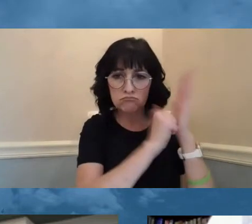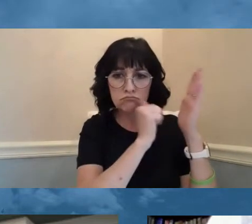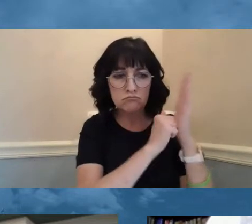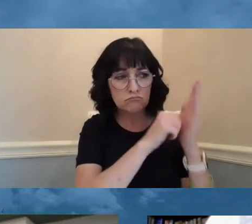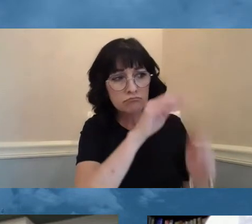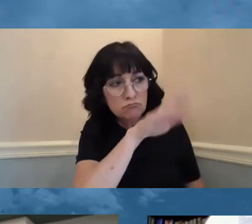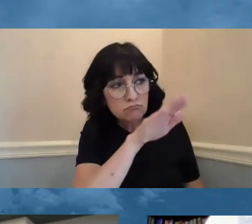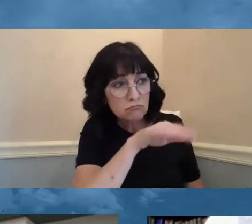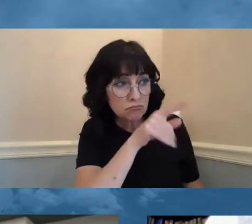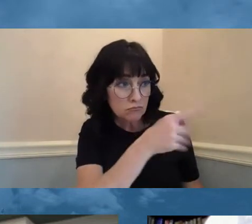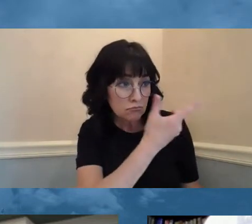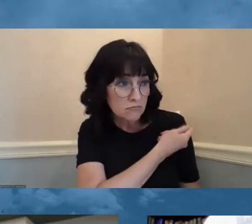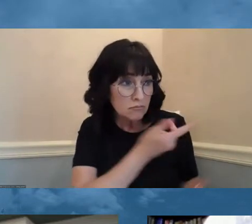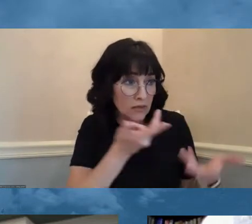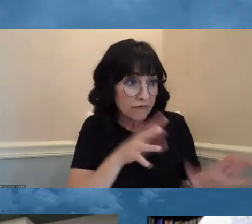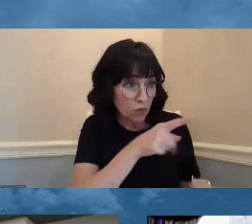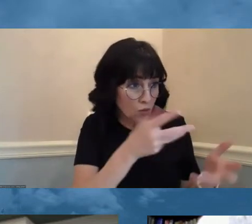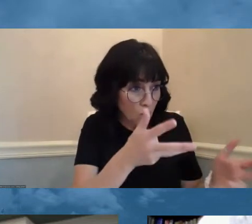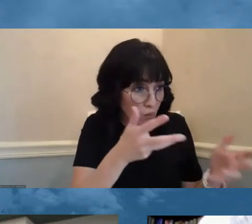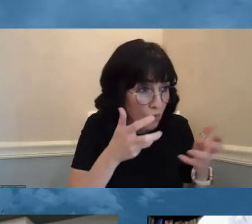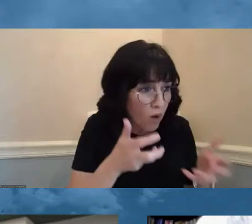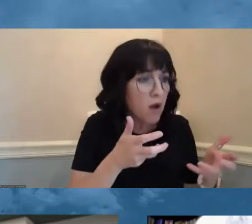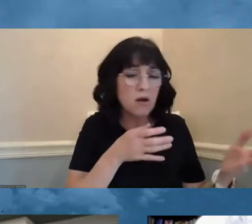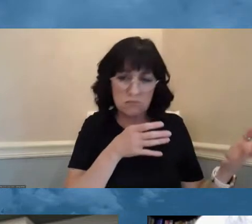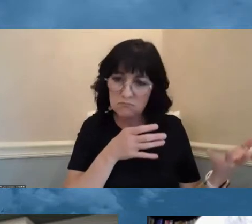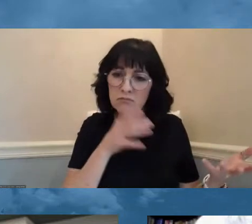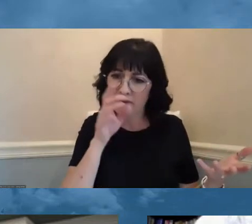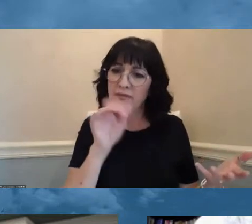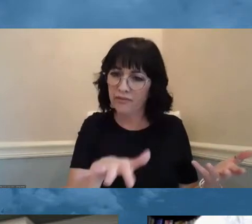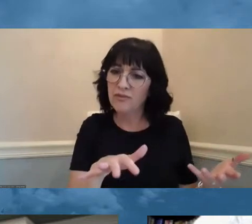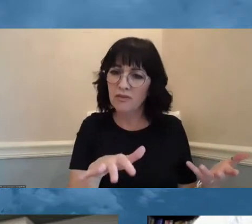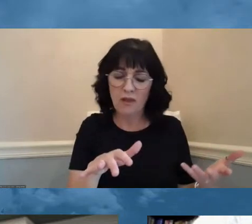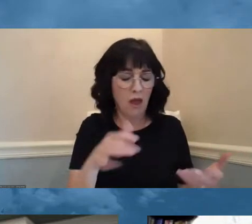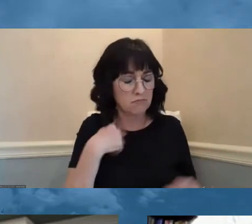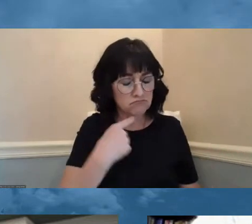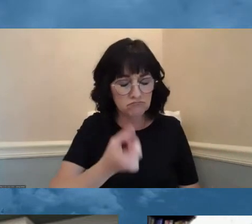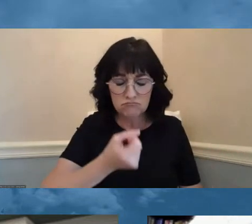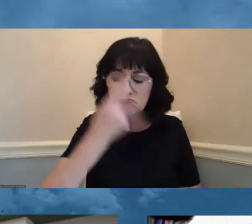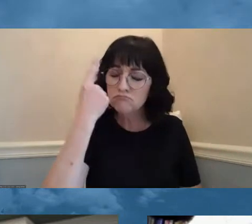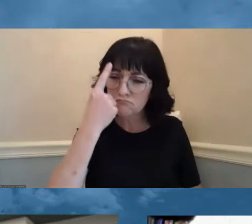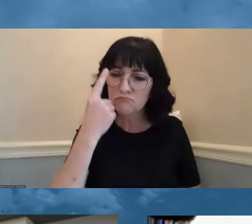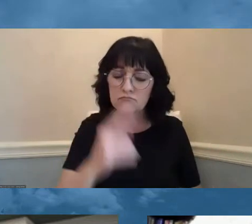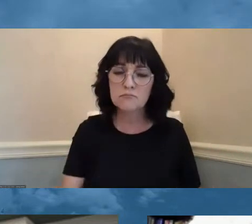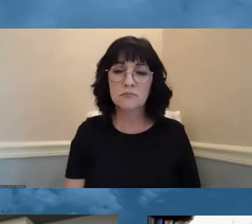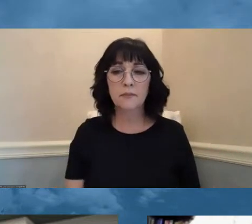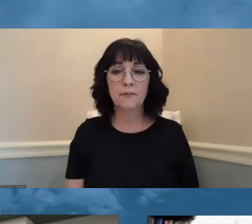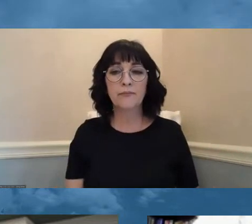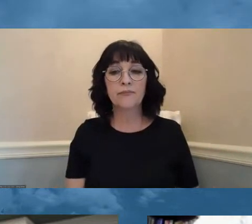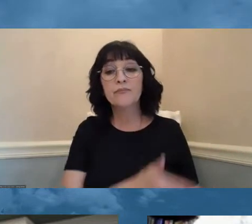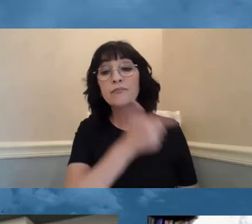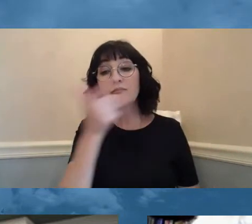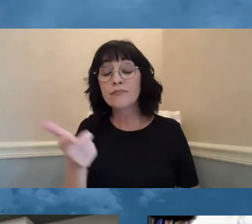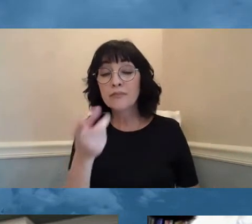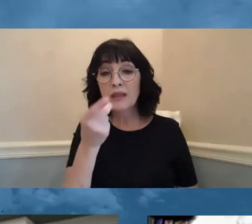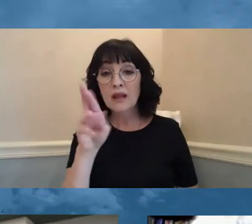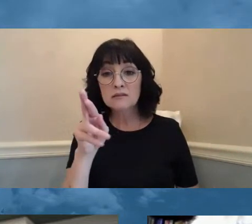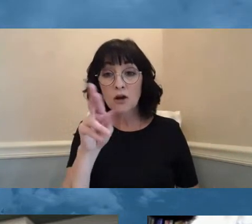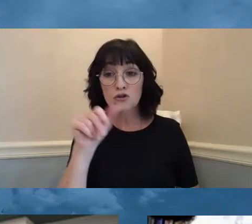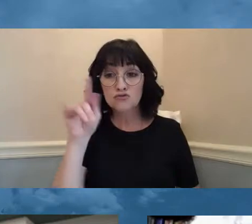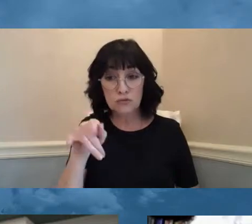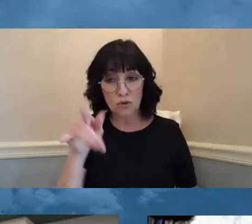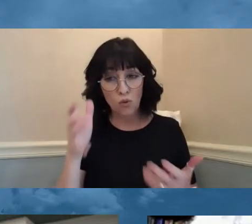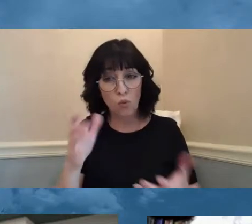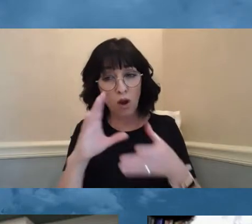that? Yeah, so thanks, Governor. It's such an important question, and it is so important to all of us fundamentally that